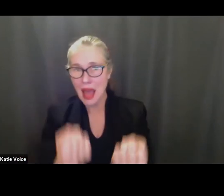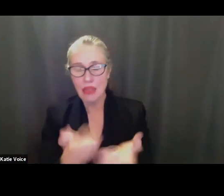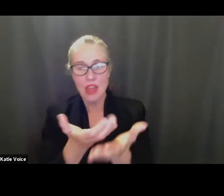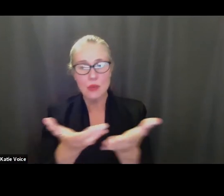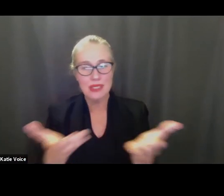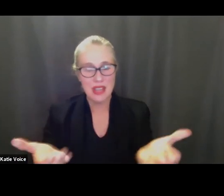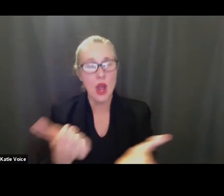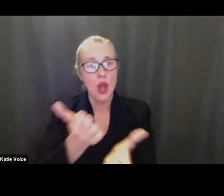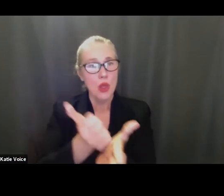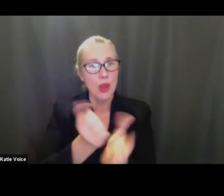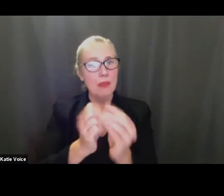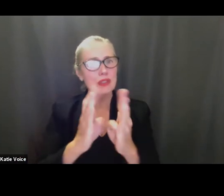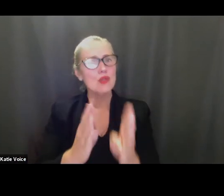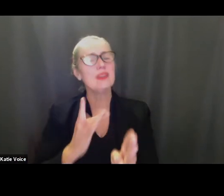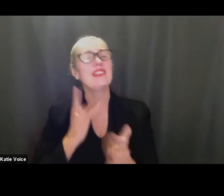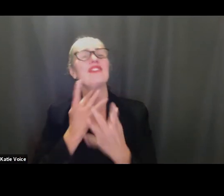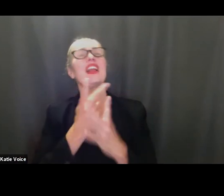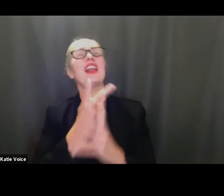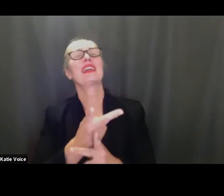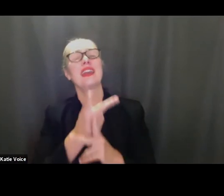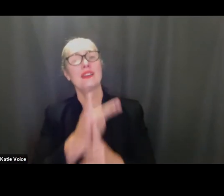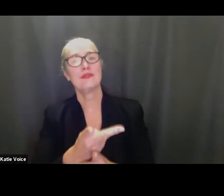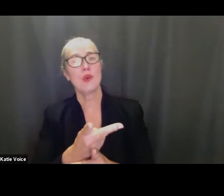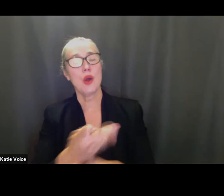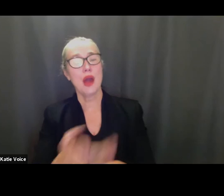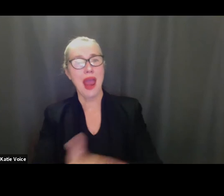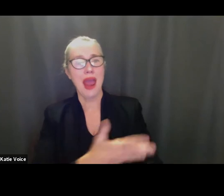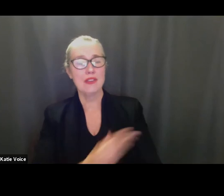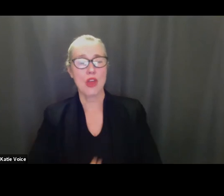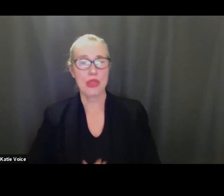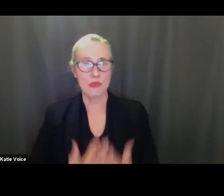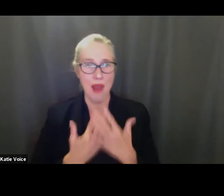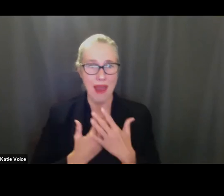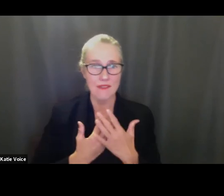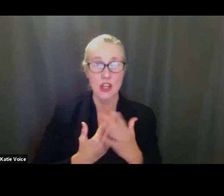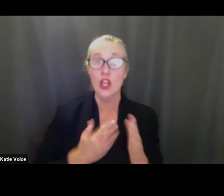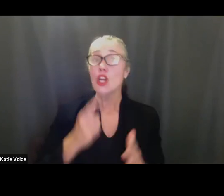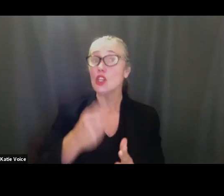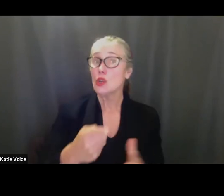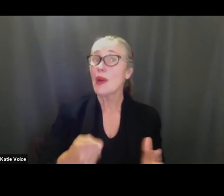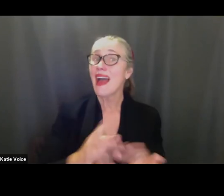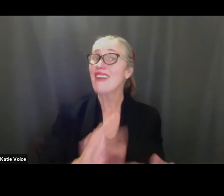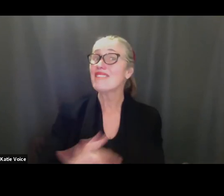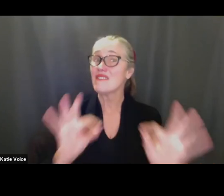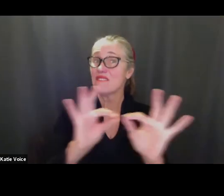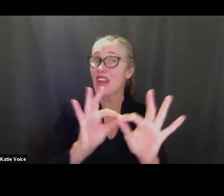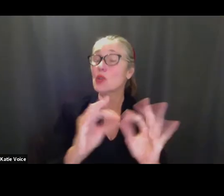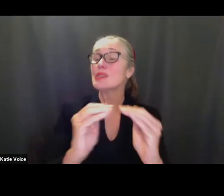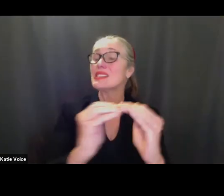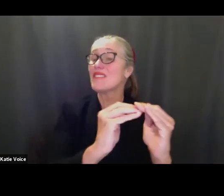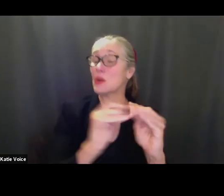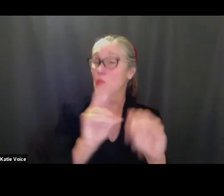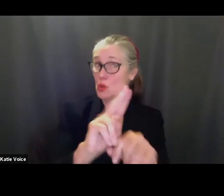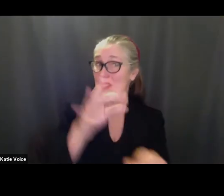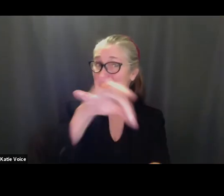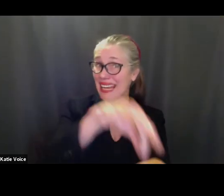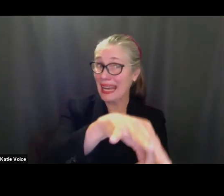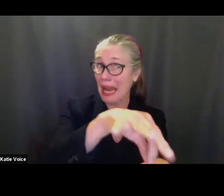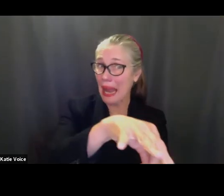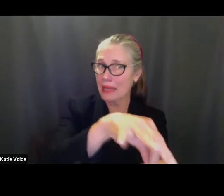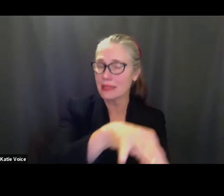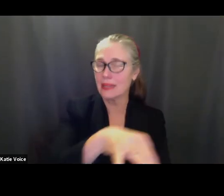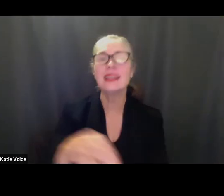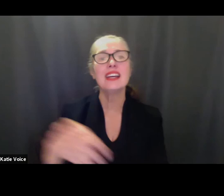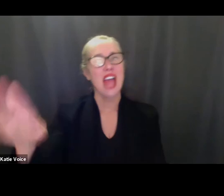thrive you have the opportunity to align your budget with your values of equity that you'll use to get elected invest in our